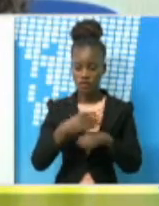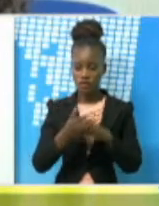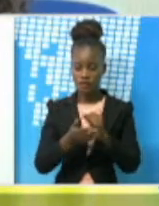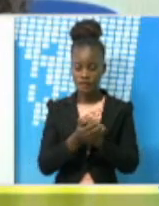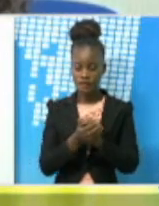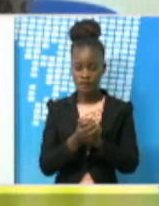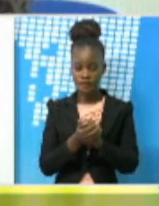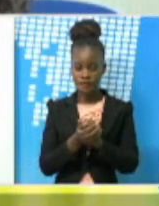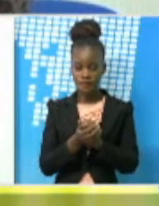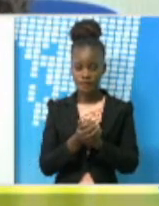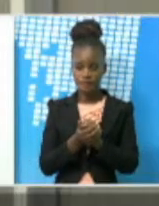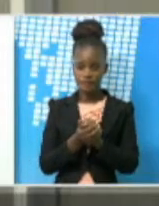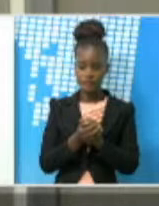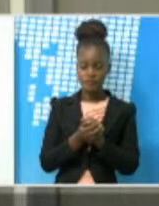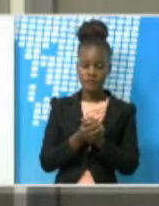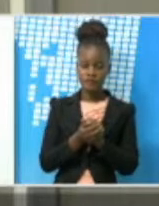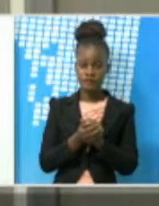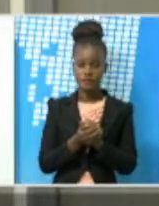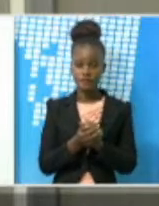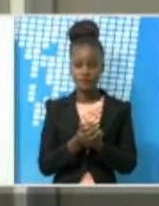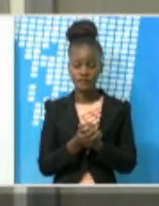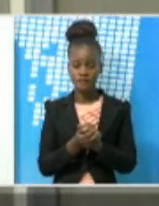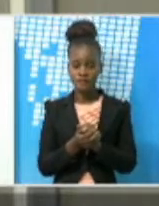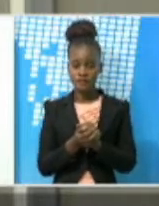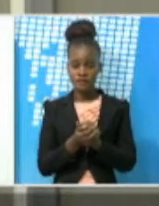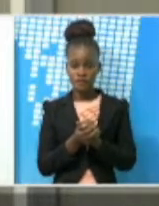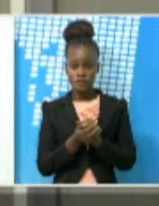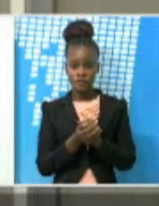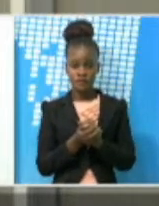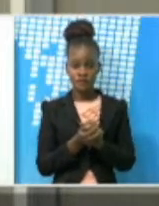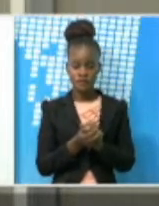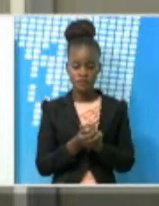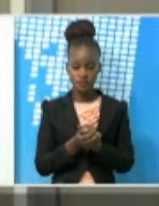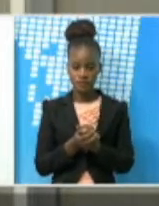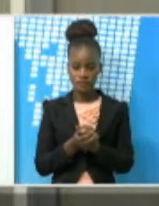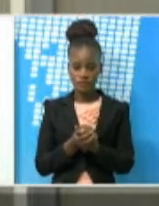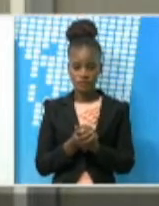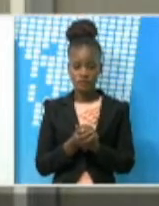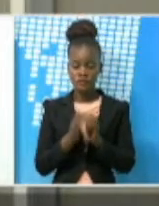and mineral beneficiation and